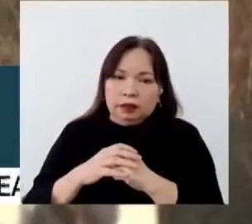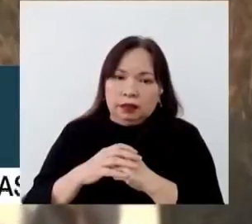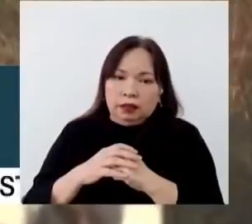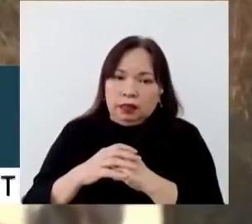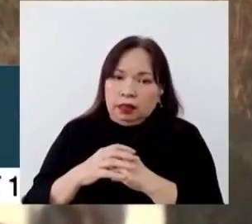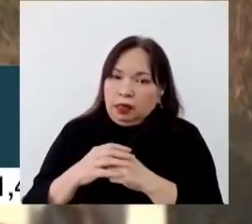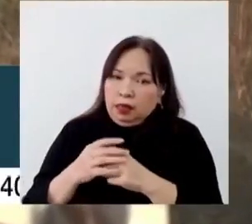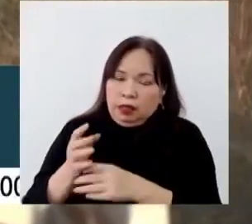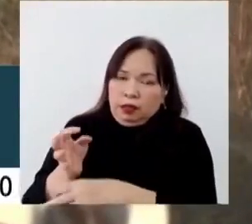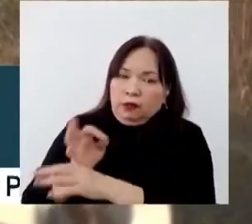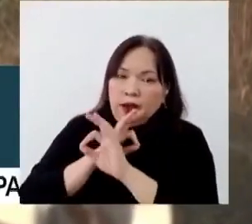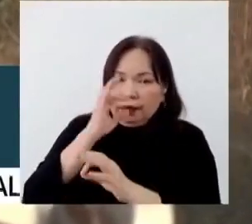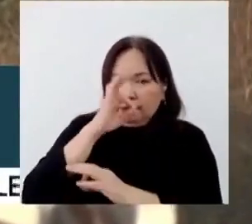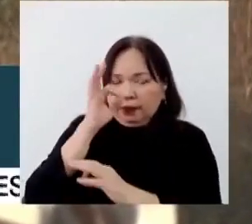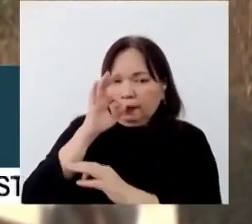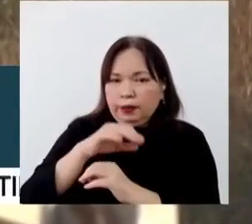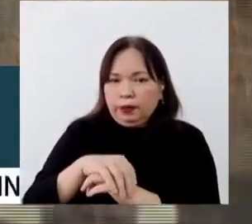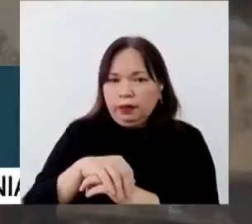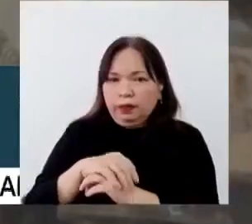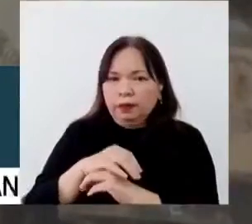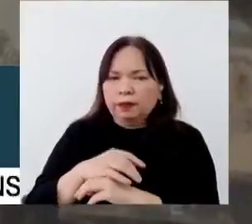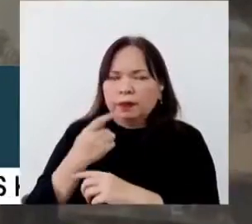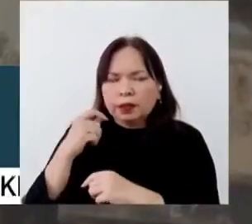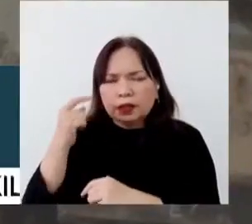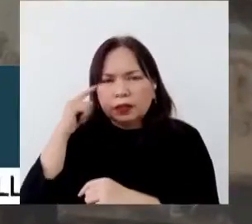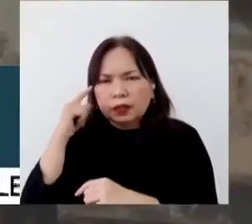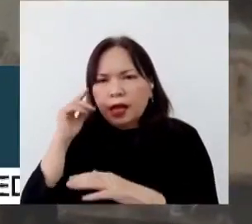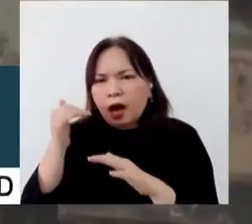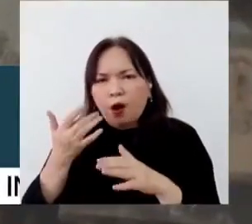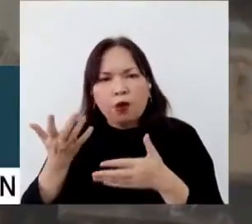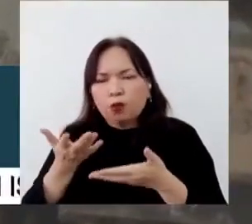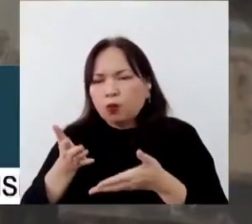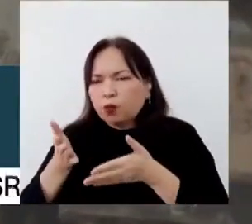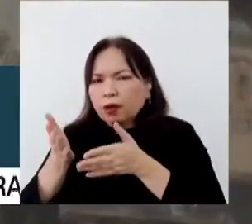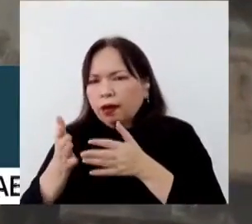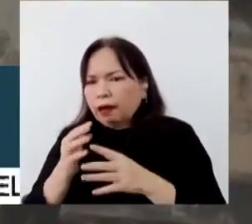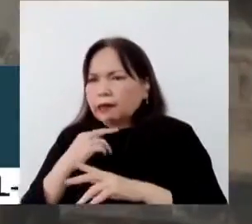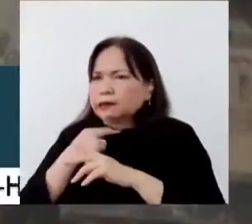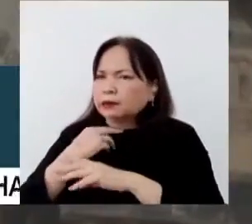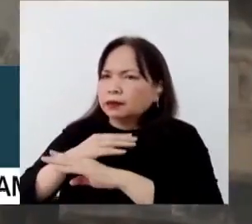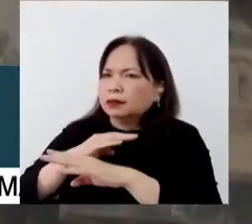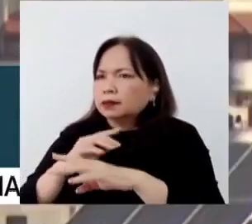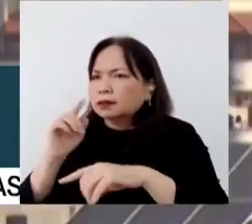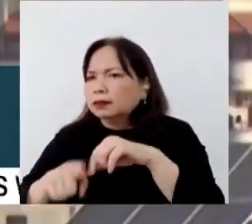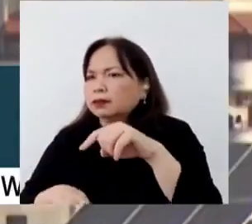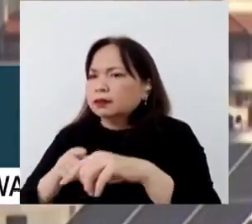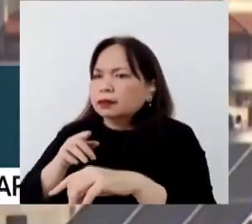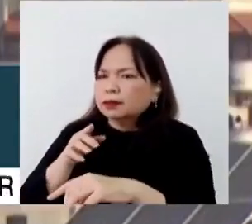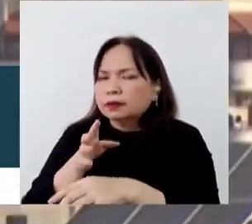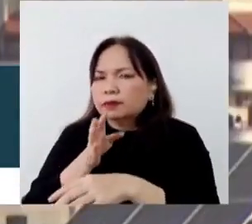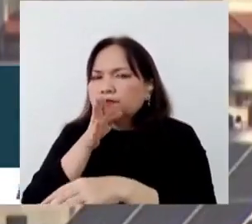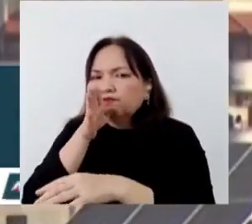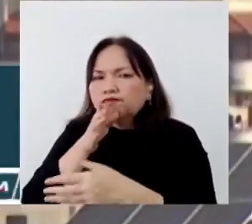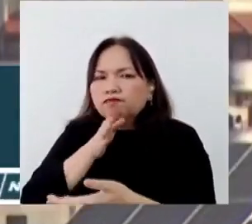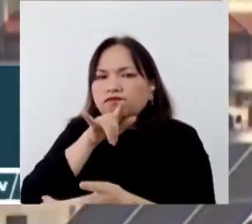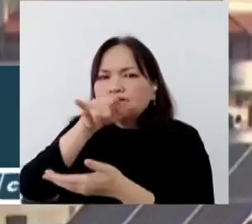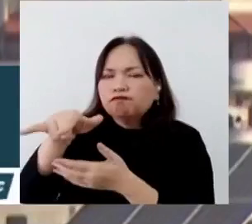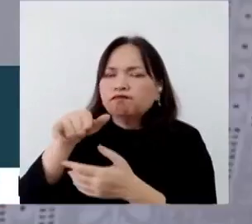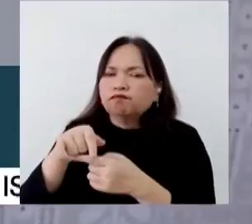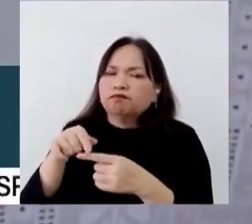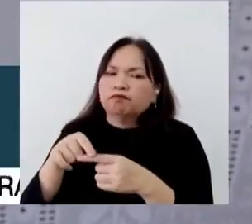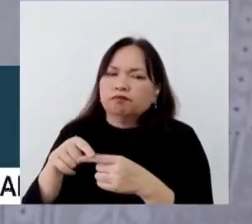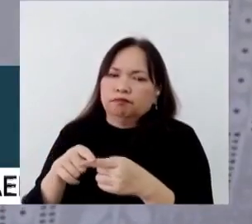is Gaza. Let's keep on exploring exit options for Filipino citizens or for our countrymen. That's the